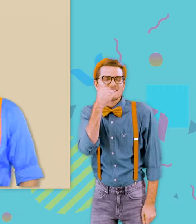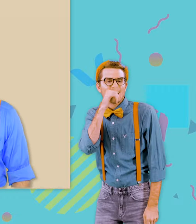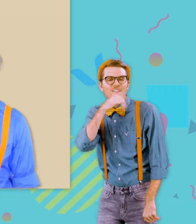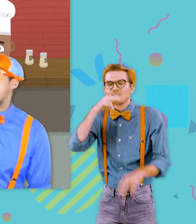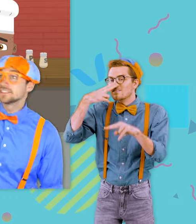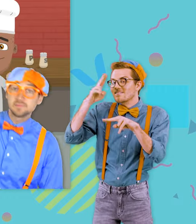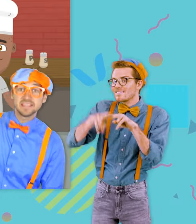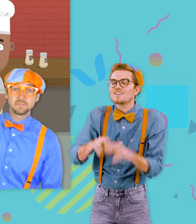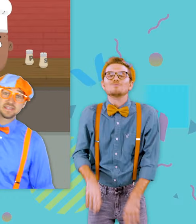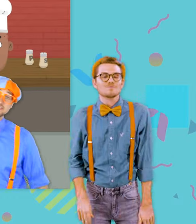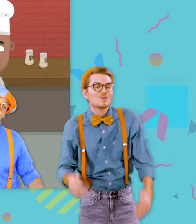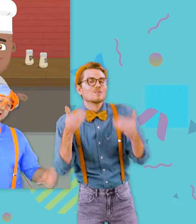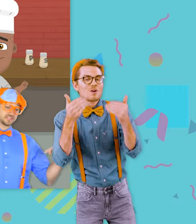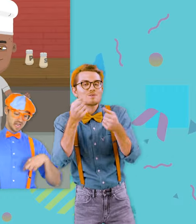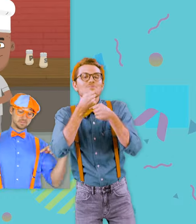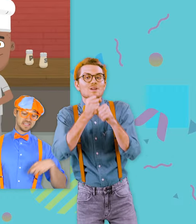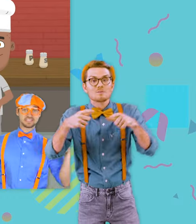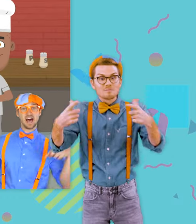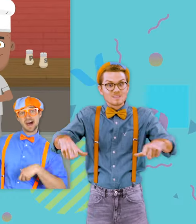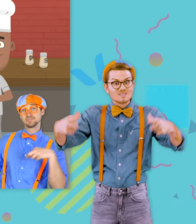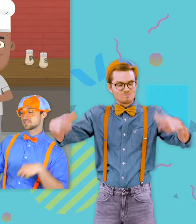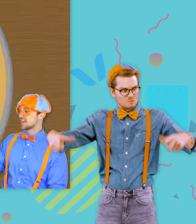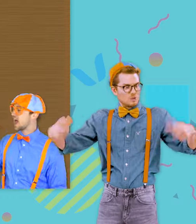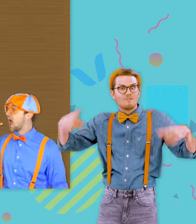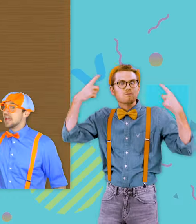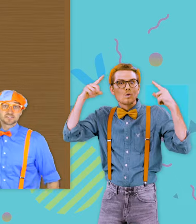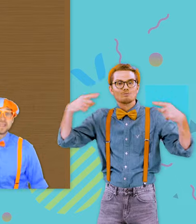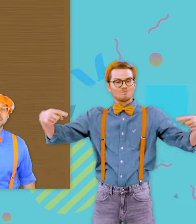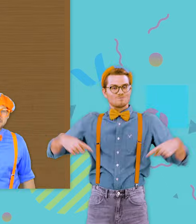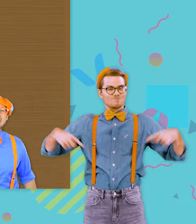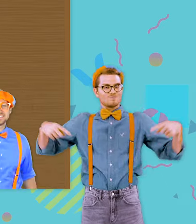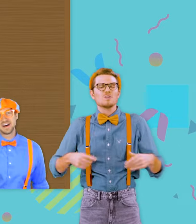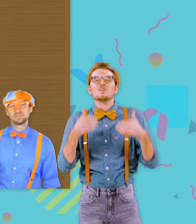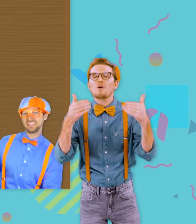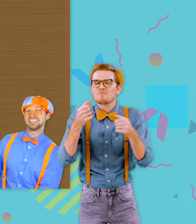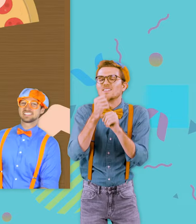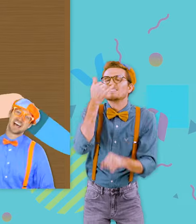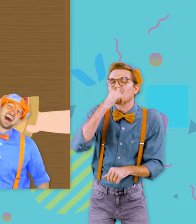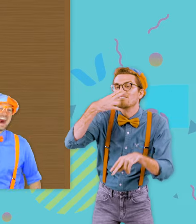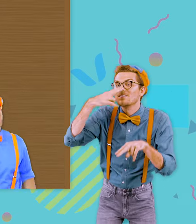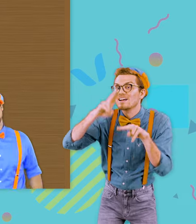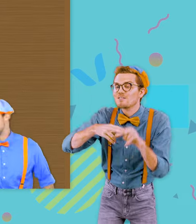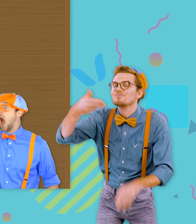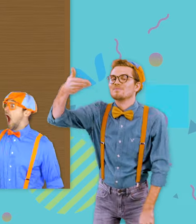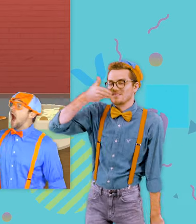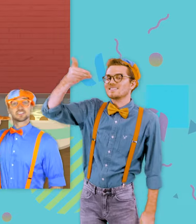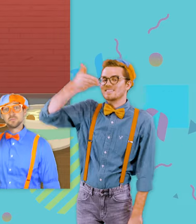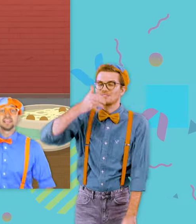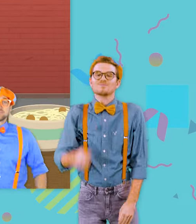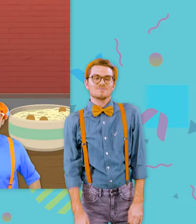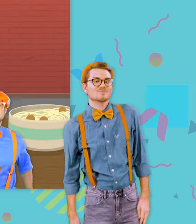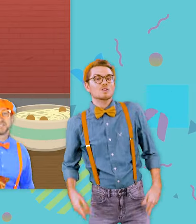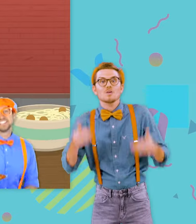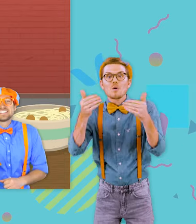fun. Let's make a pizza for our tummy tums. Let's make a funny, fun pizza.